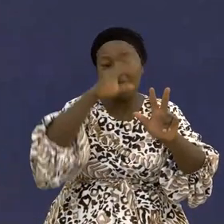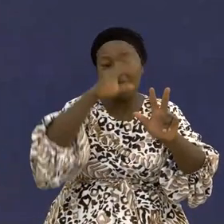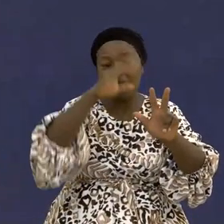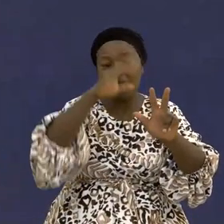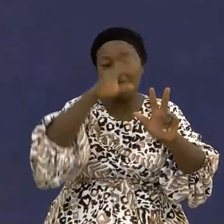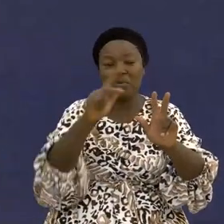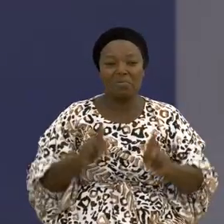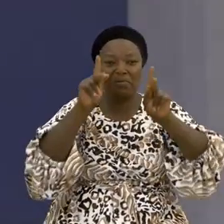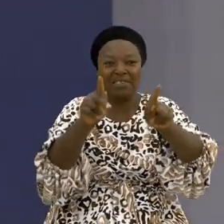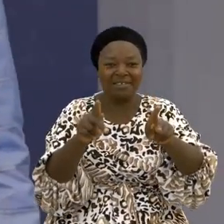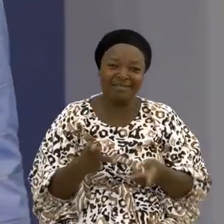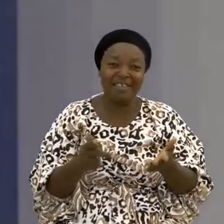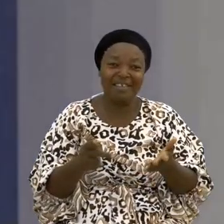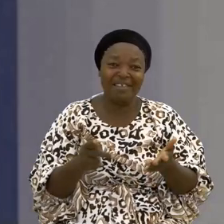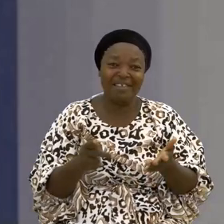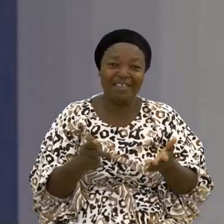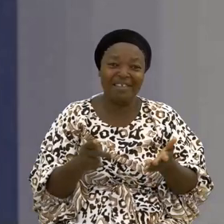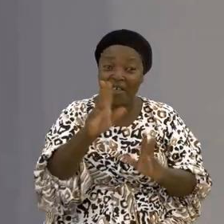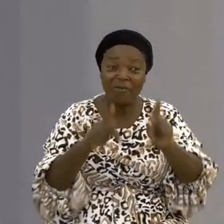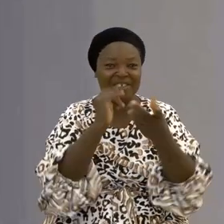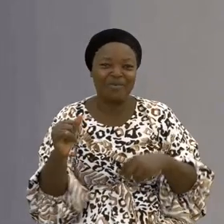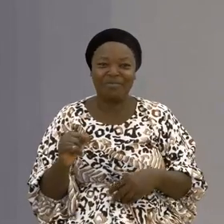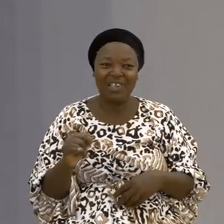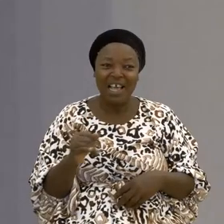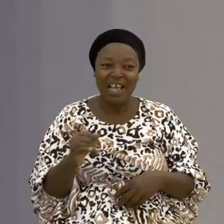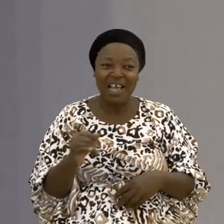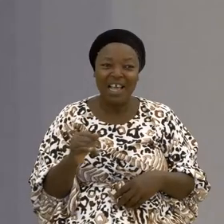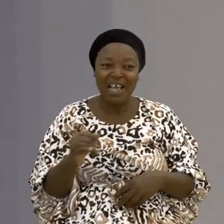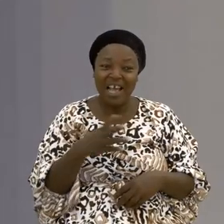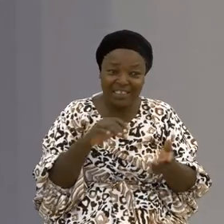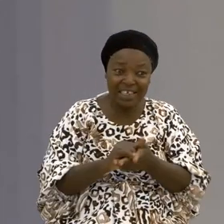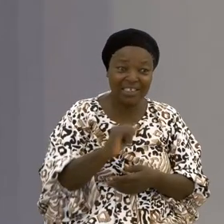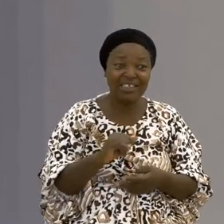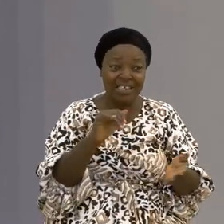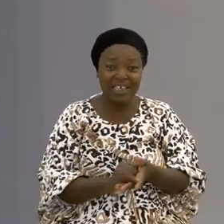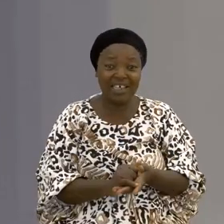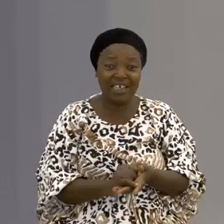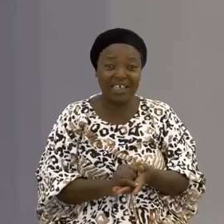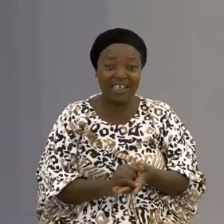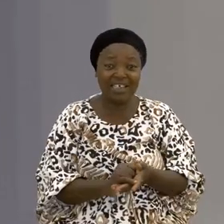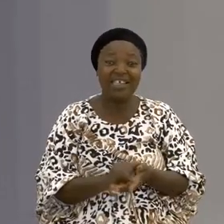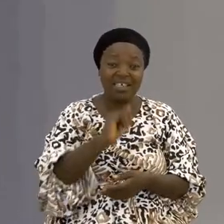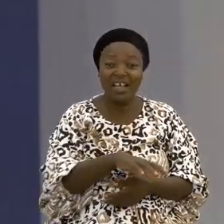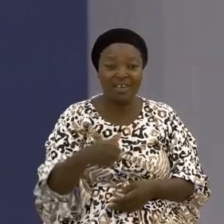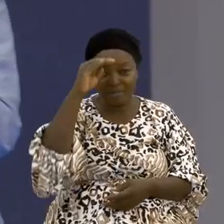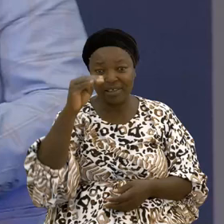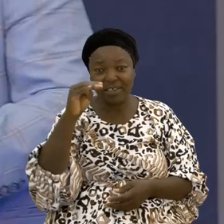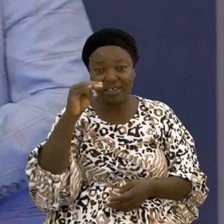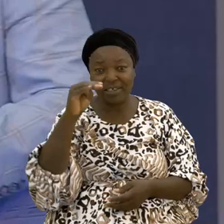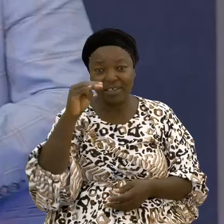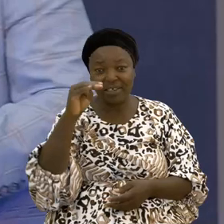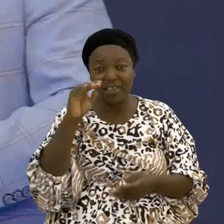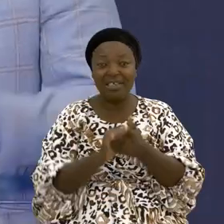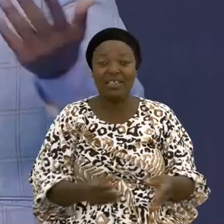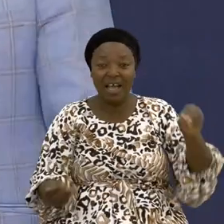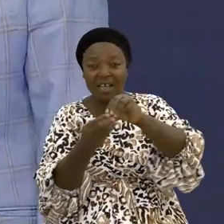coming. And Daniel now was another man that had that incorruptible